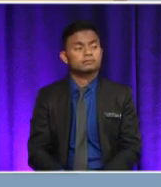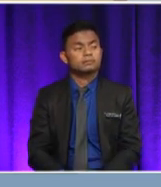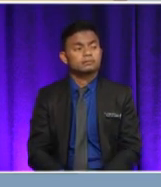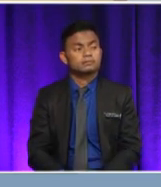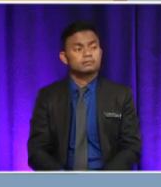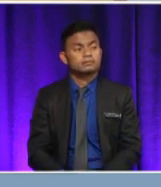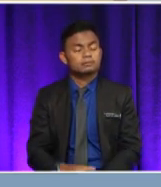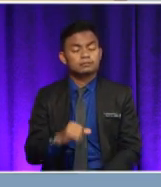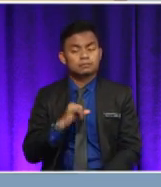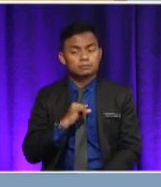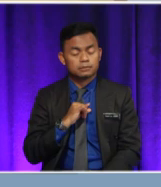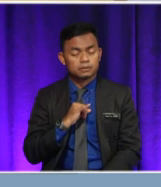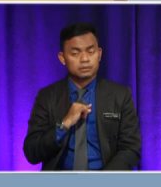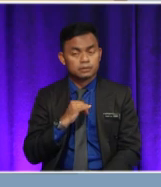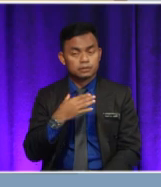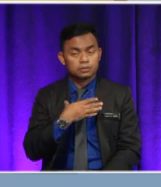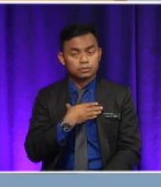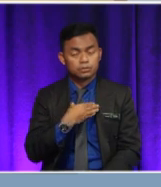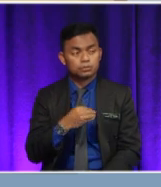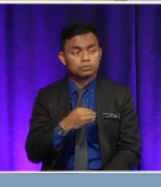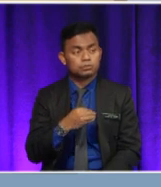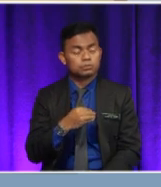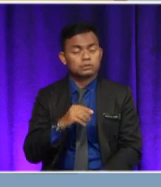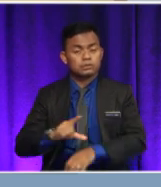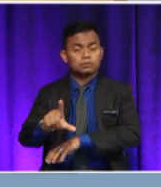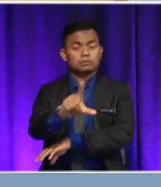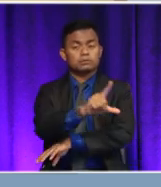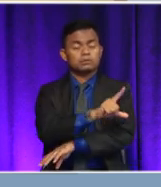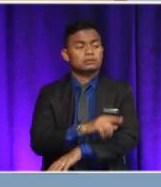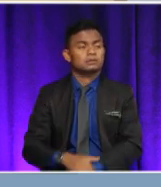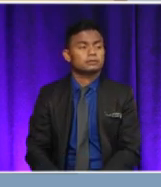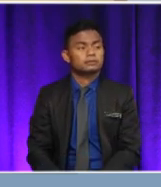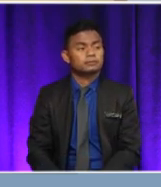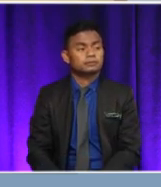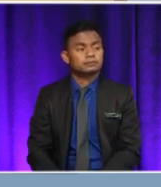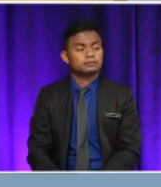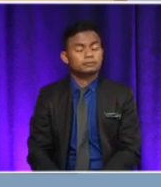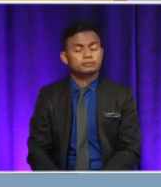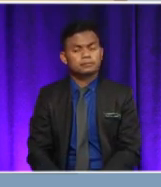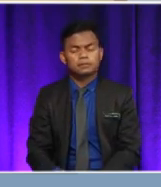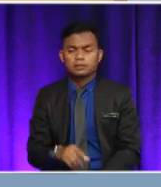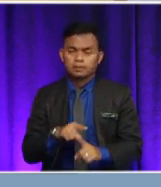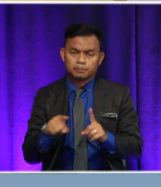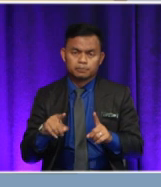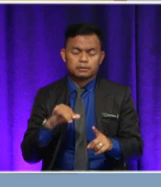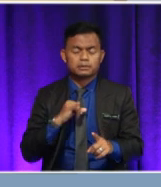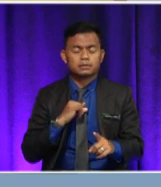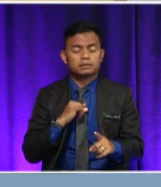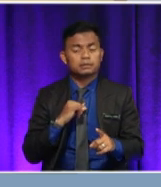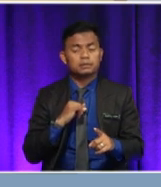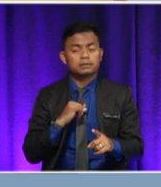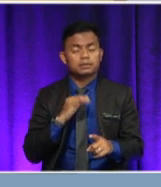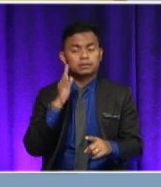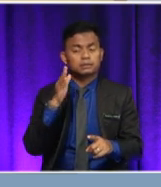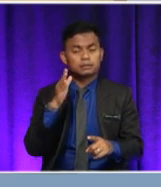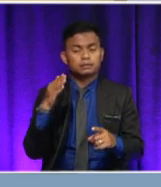I prefer a beach holiday over extreme activities because at times I can be tired of the hustle and bustle of the city